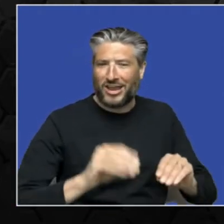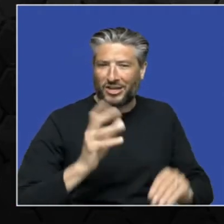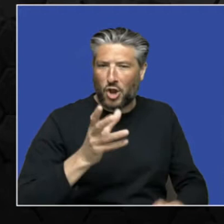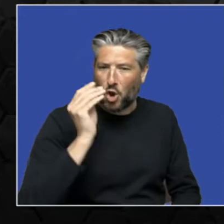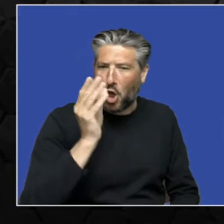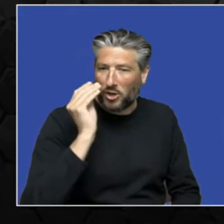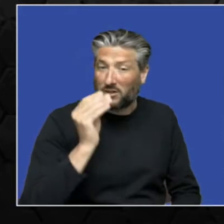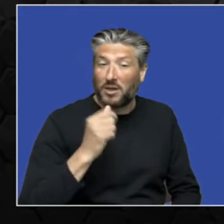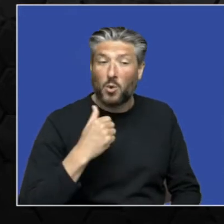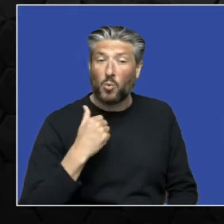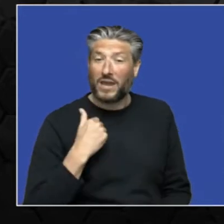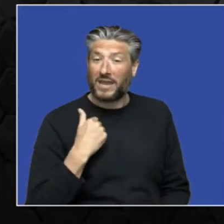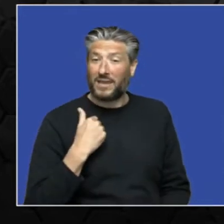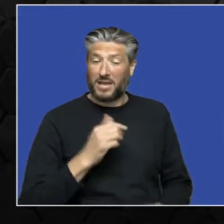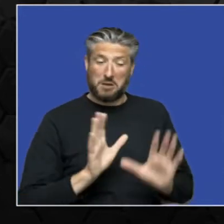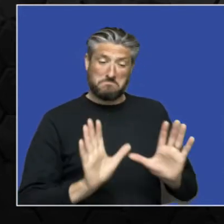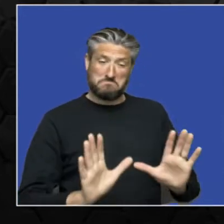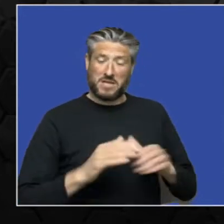completes.